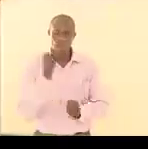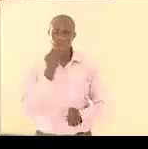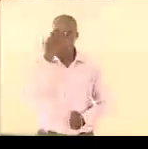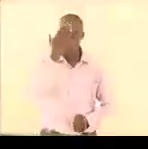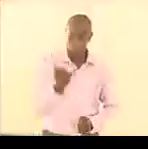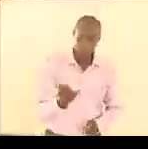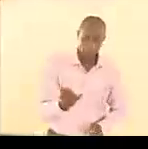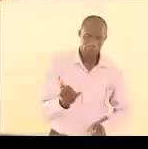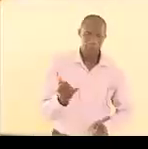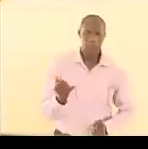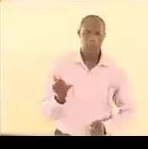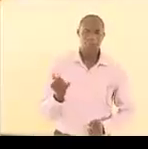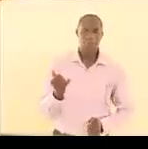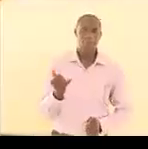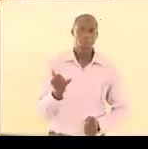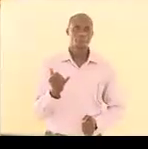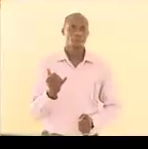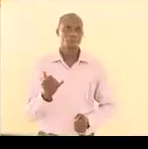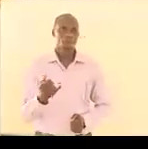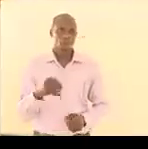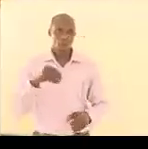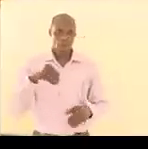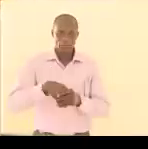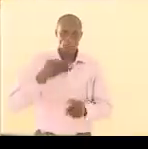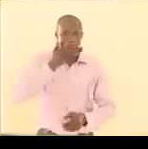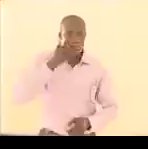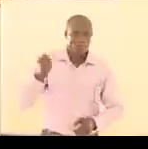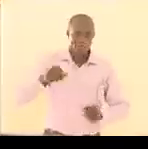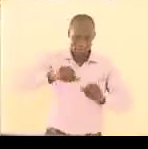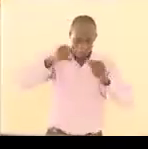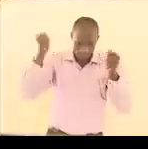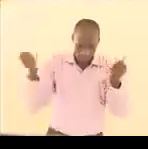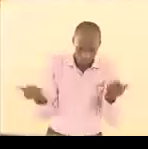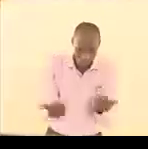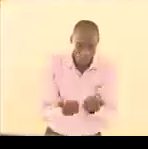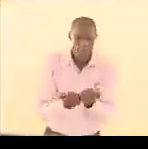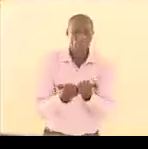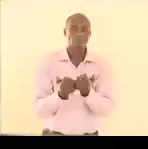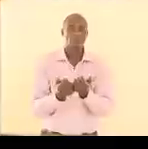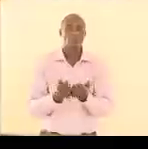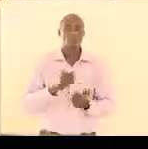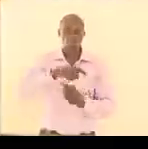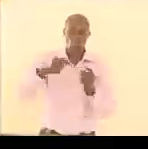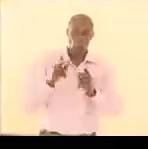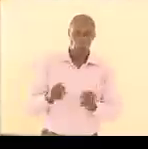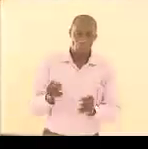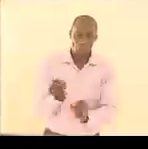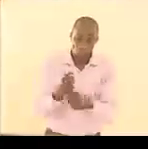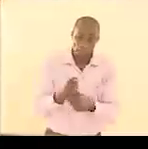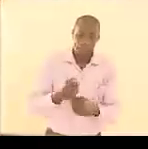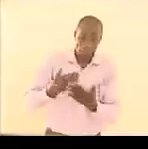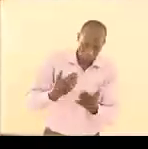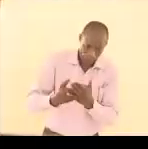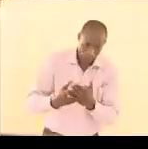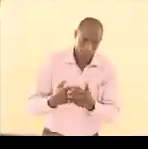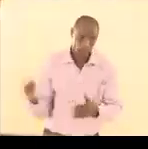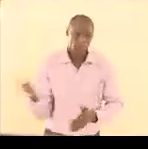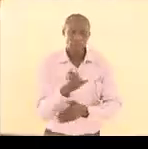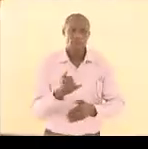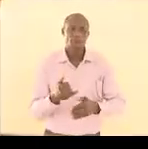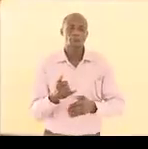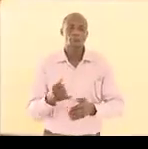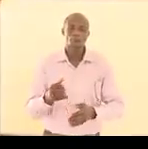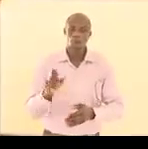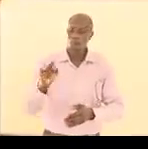Which is why, in better organized climes, when people make a lot of money, they set up